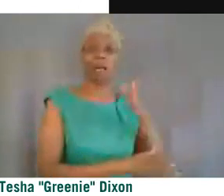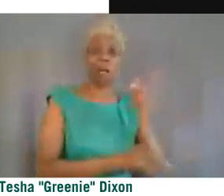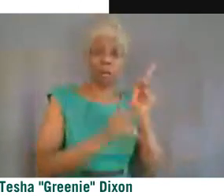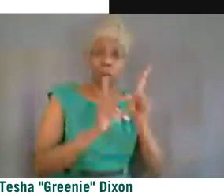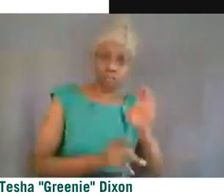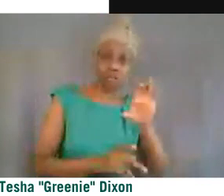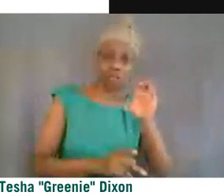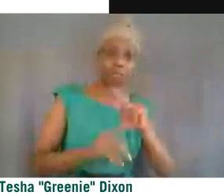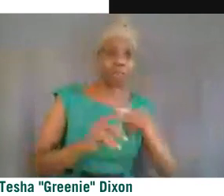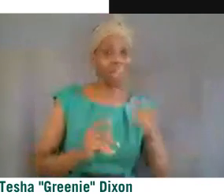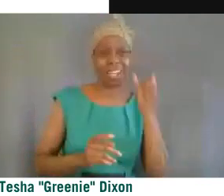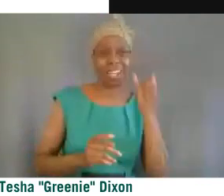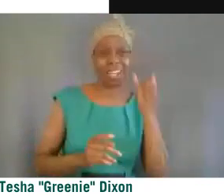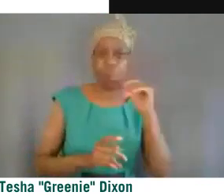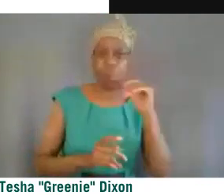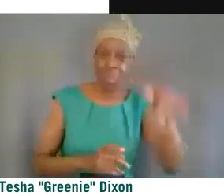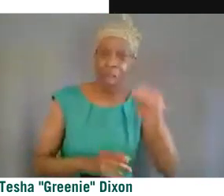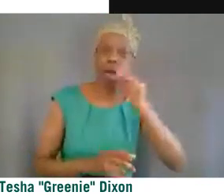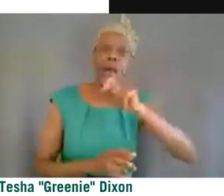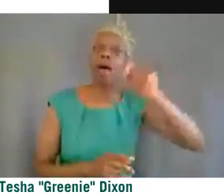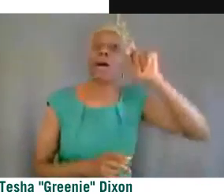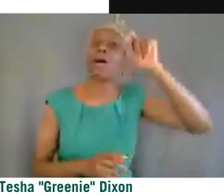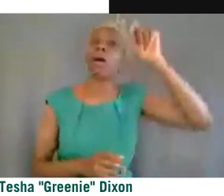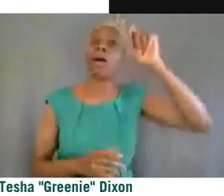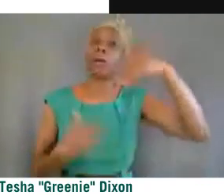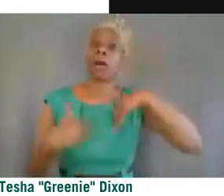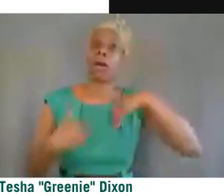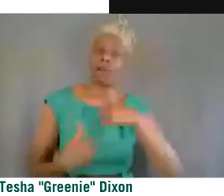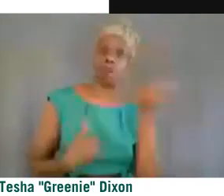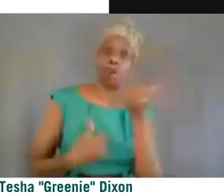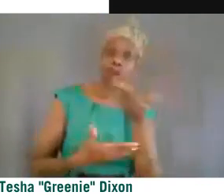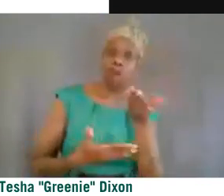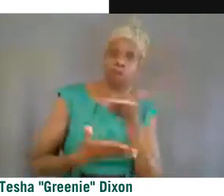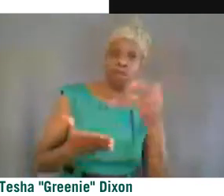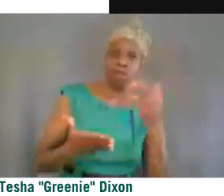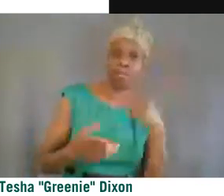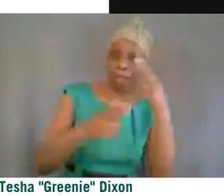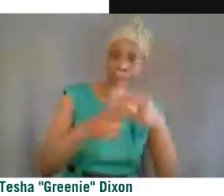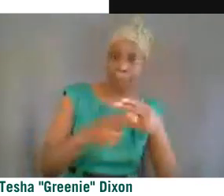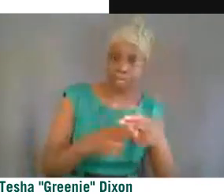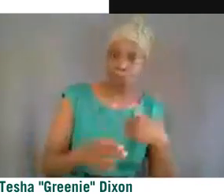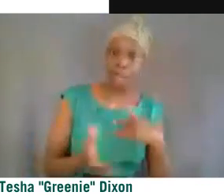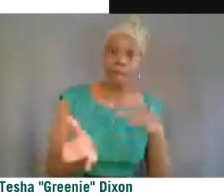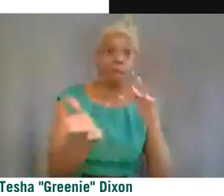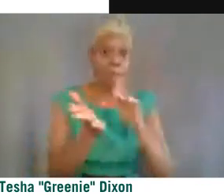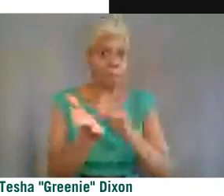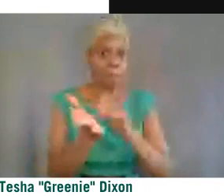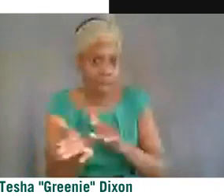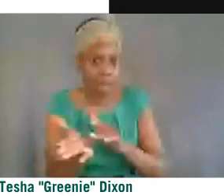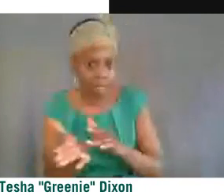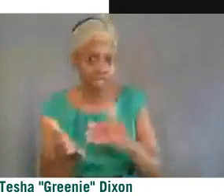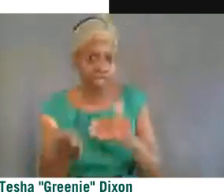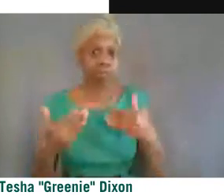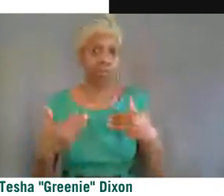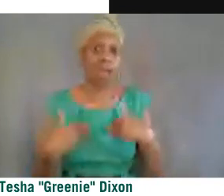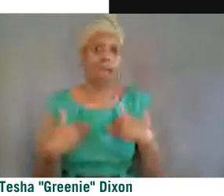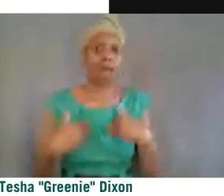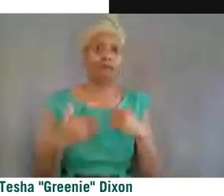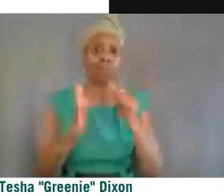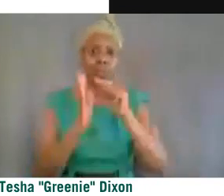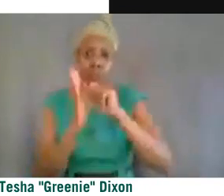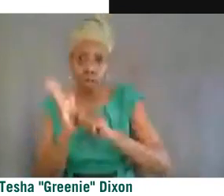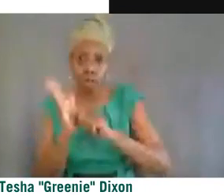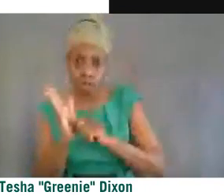we have all the things that I've mentioned. We have medications, and we have surgery, and we have